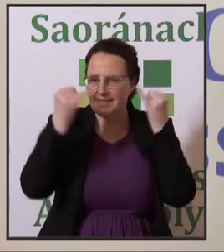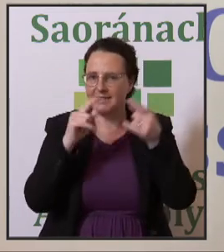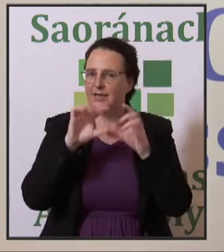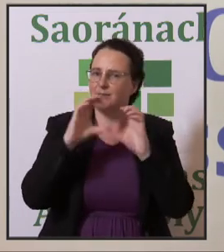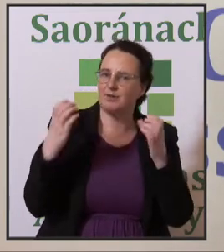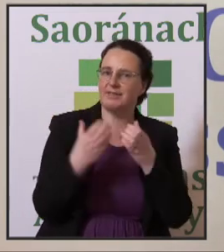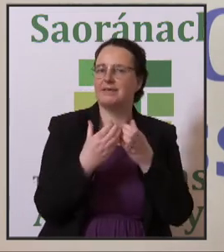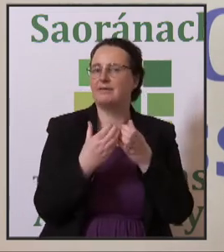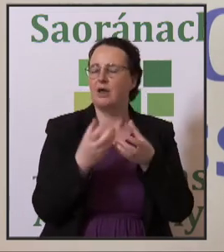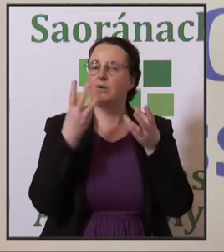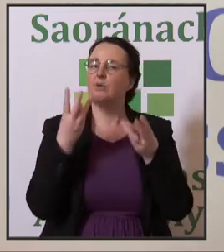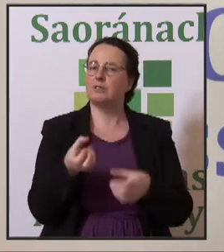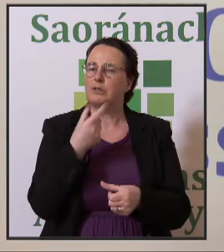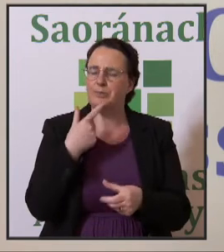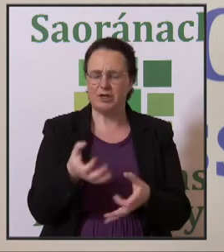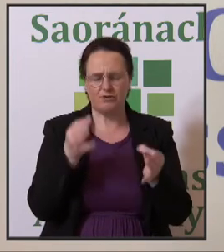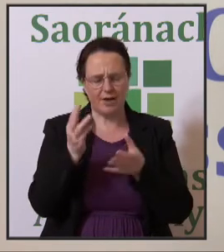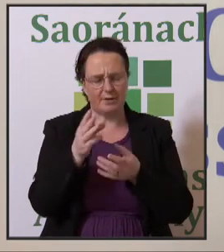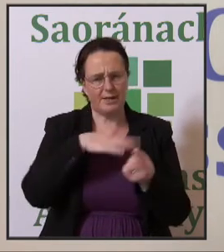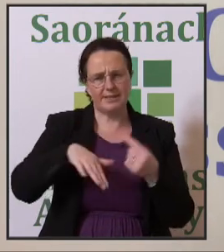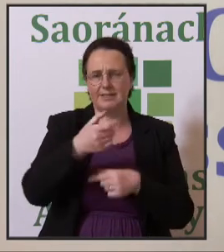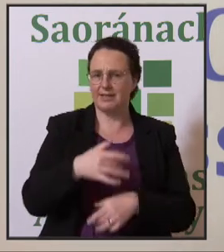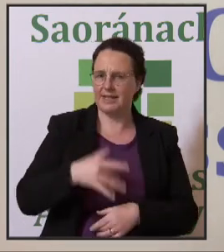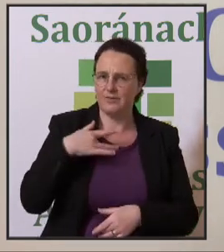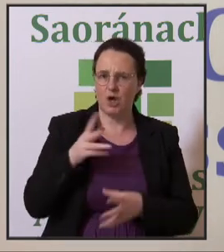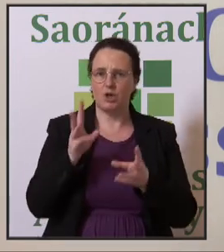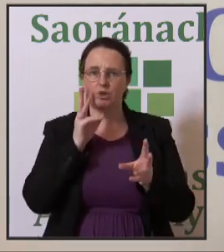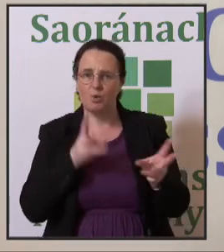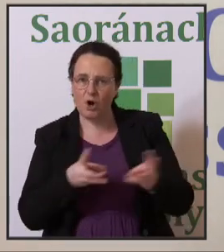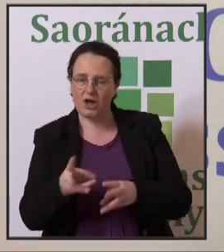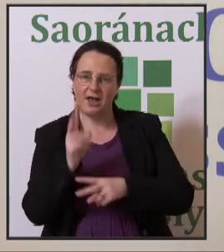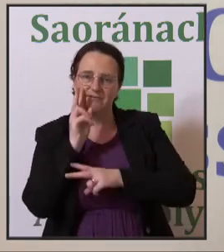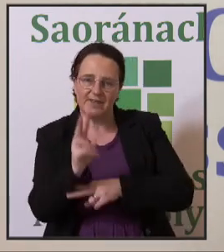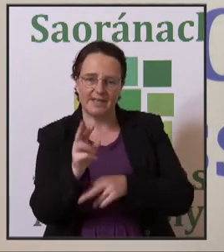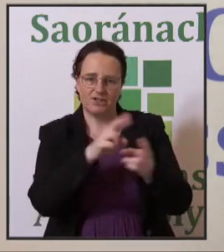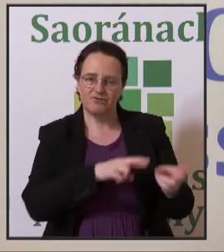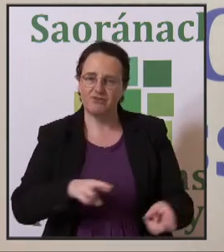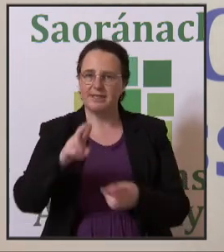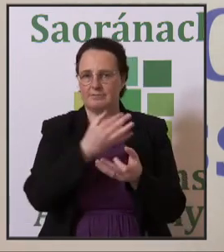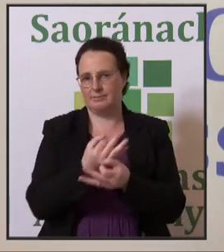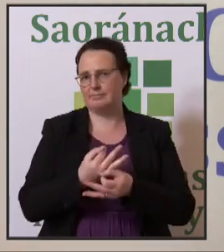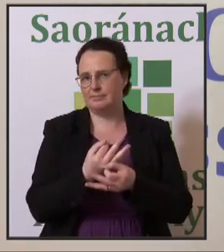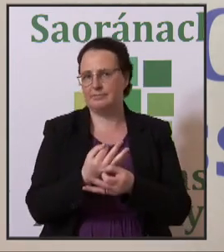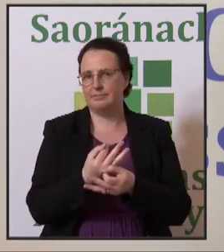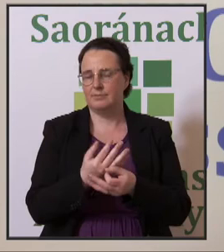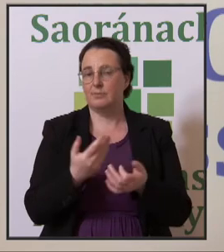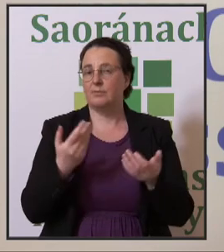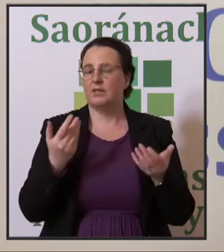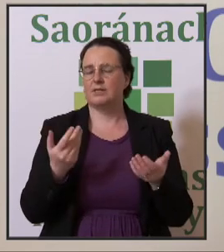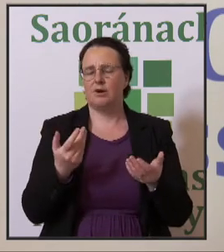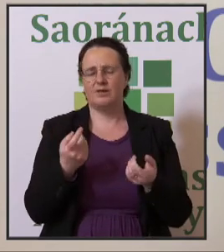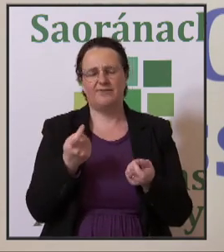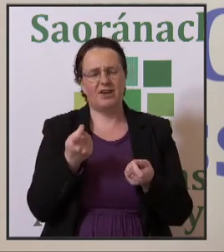want Dublin to be a great place to live, to work, to visit, and to raise a family. So indeed, it is a rare